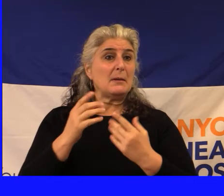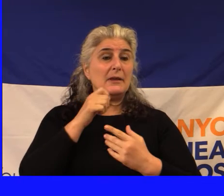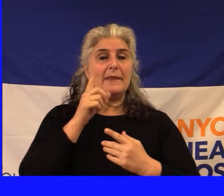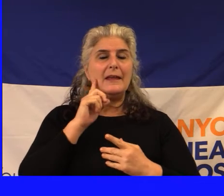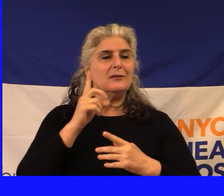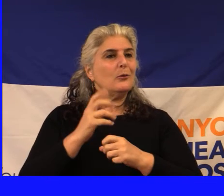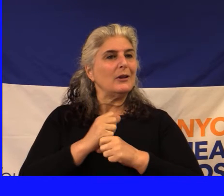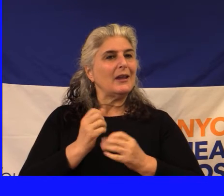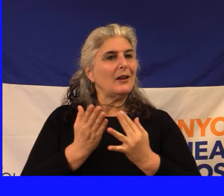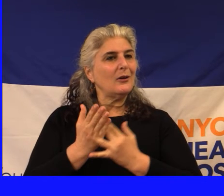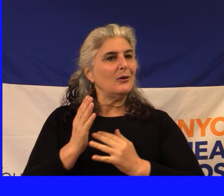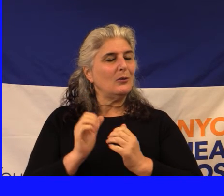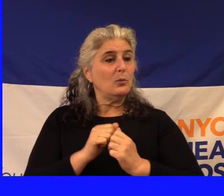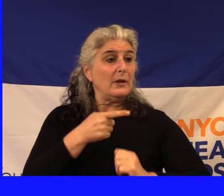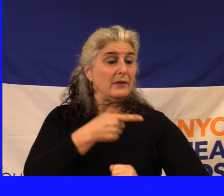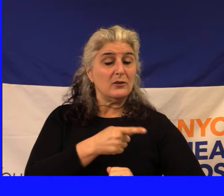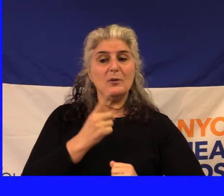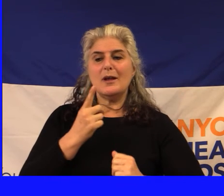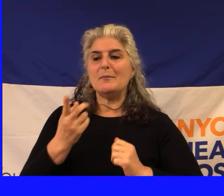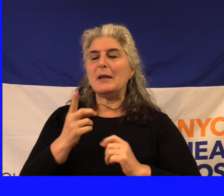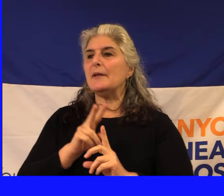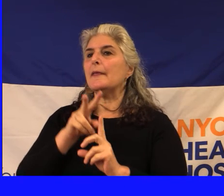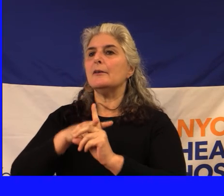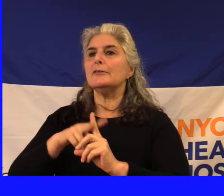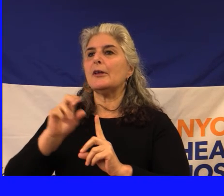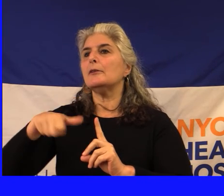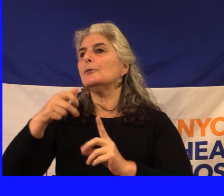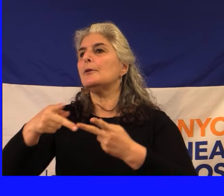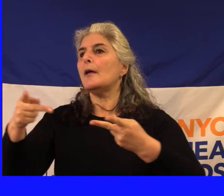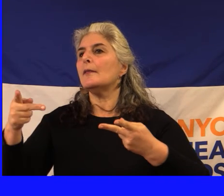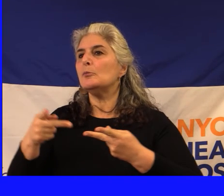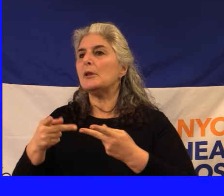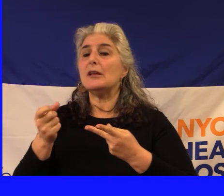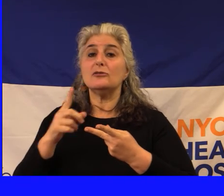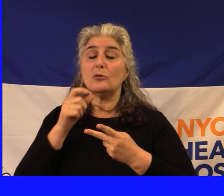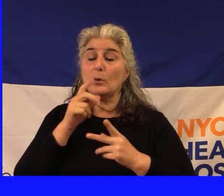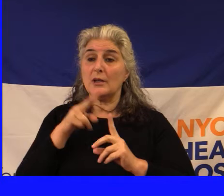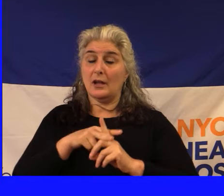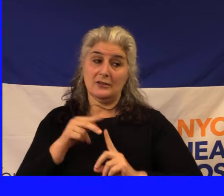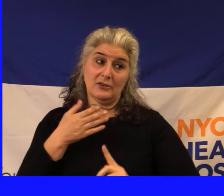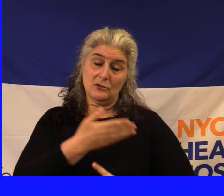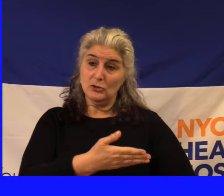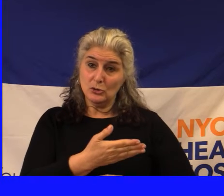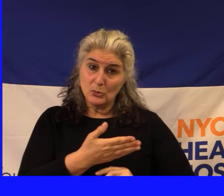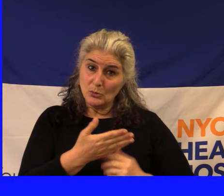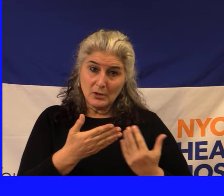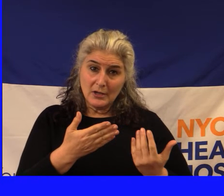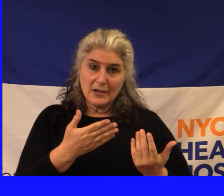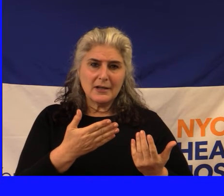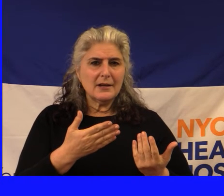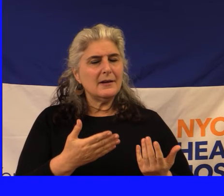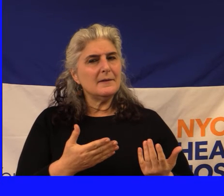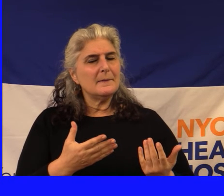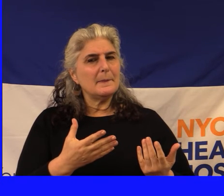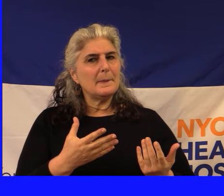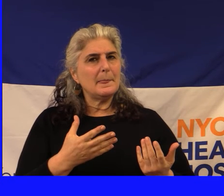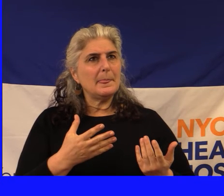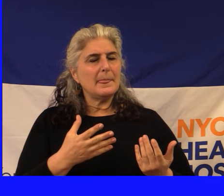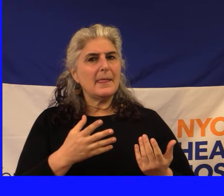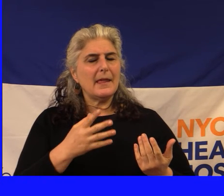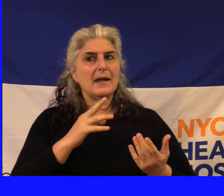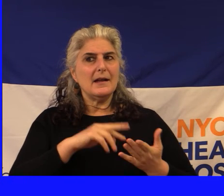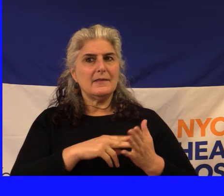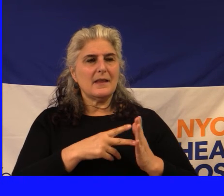you, they get assigned to someone else, or they don't get assigned to you. And you could have been very good